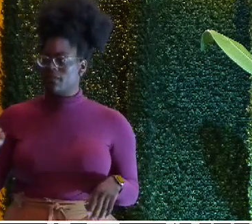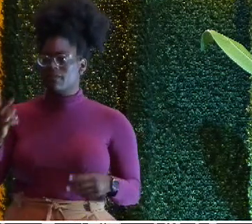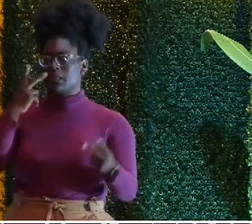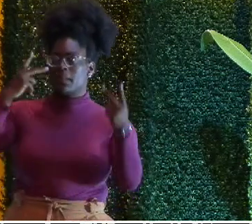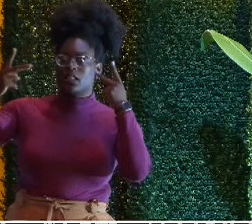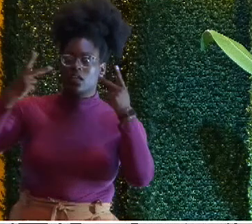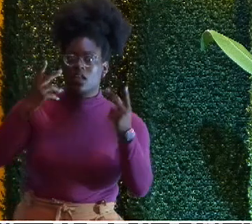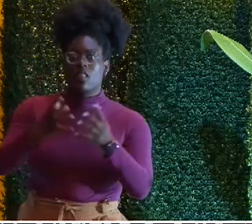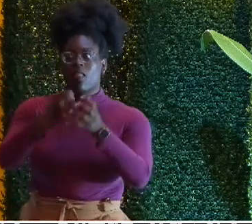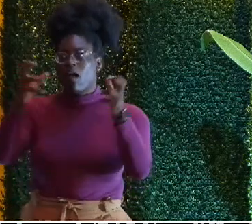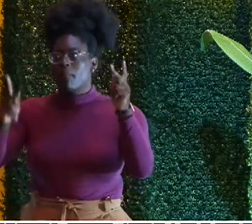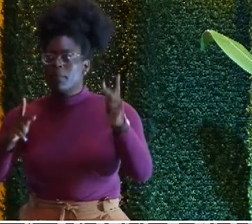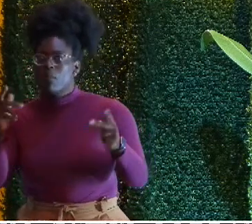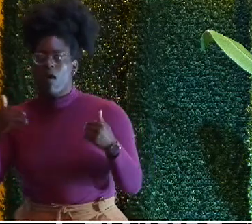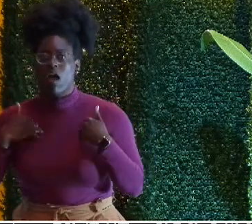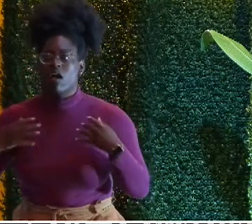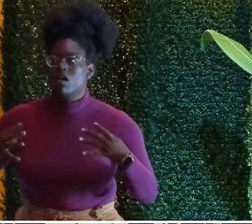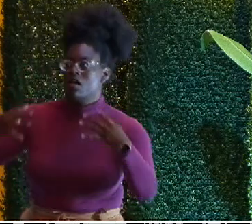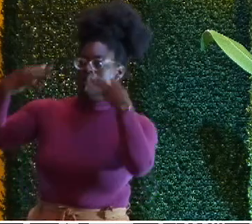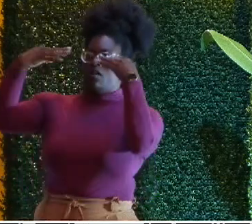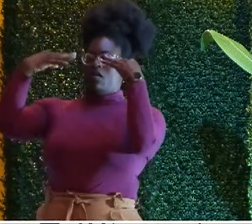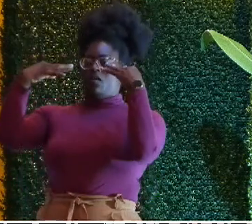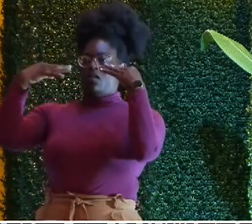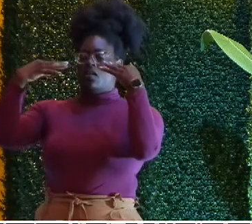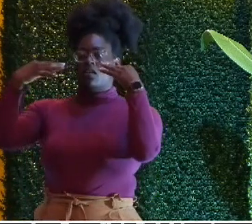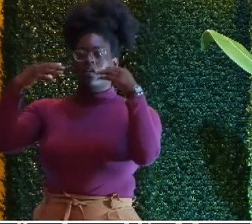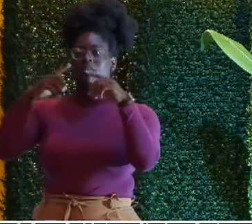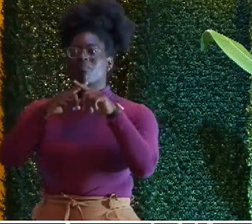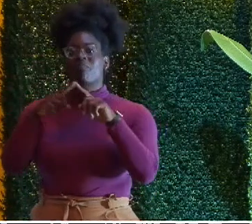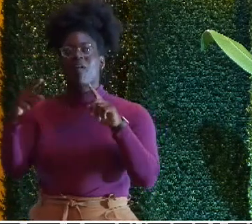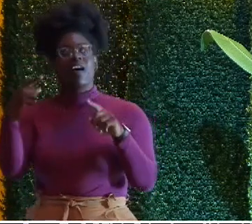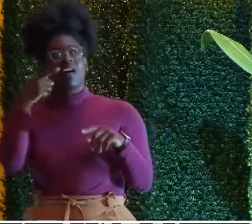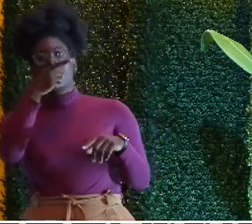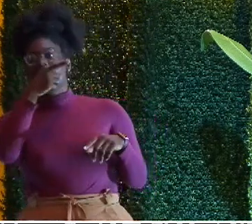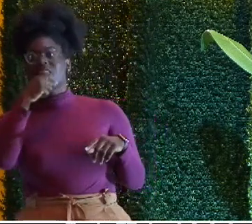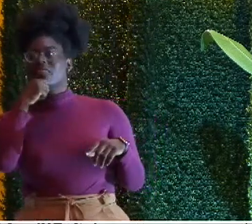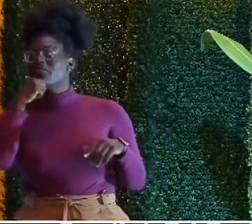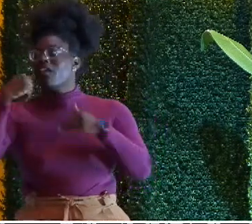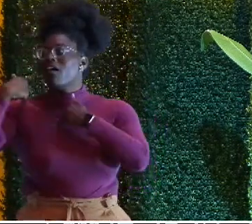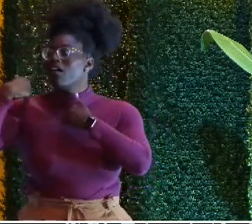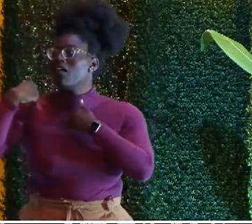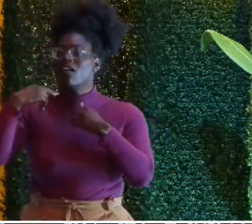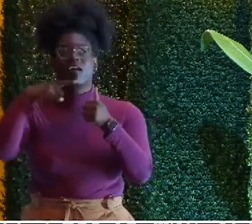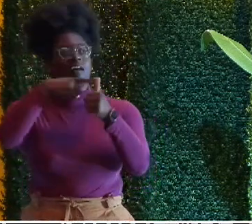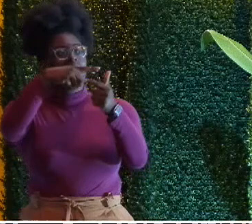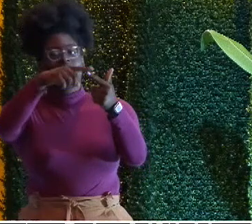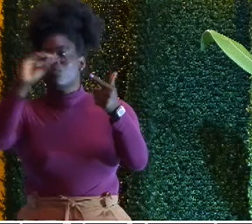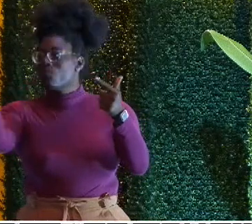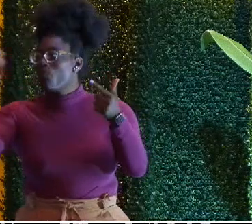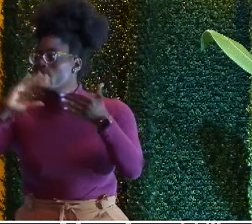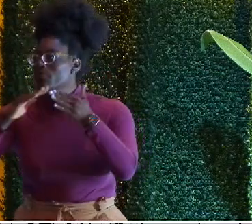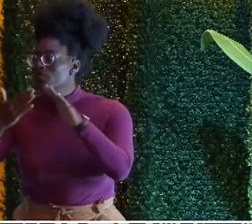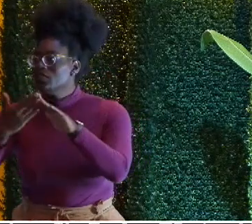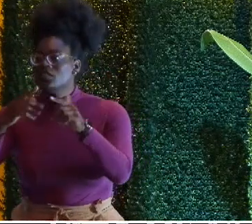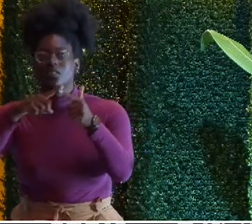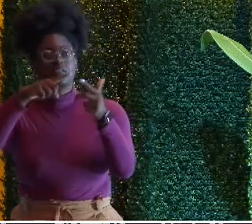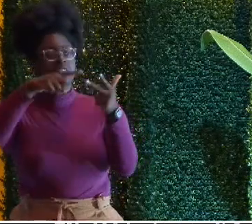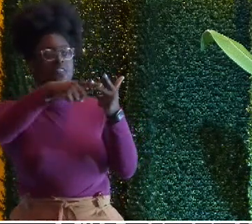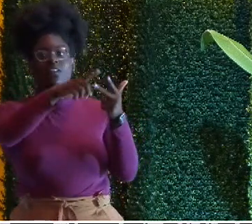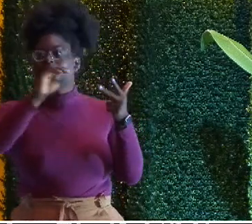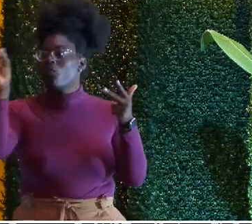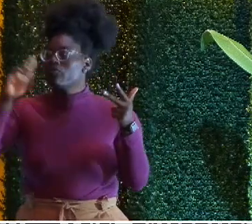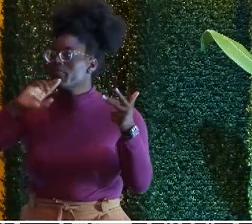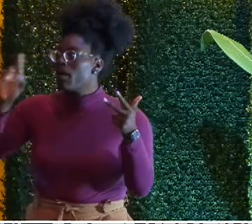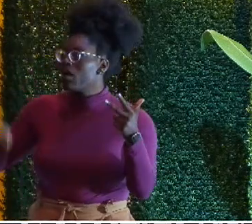community. They ain't in community, they ain't accountable, and they ain't responsible, right? And so we talking about serious leadership,